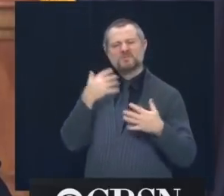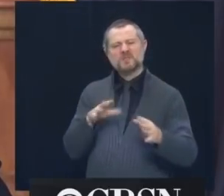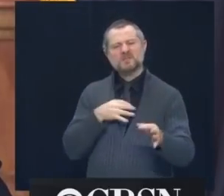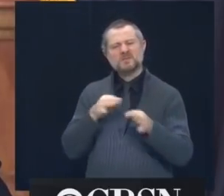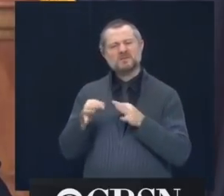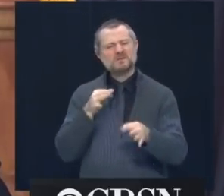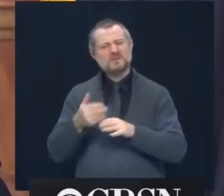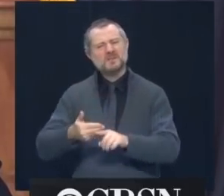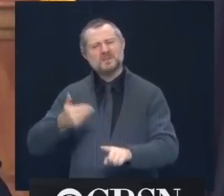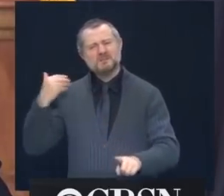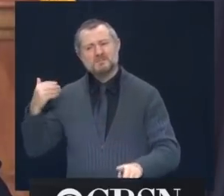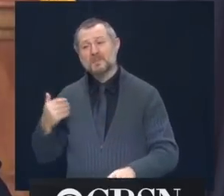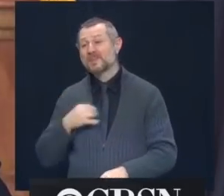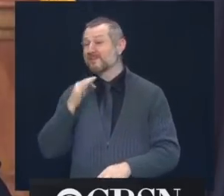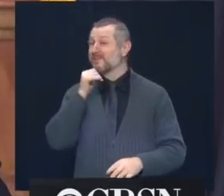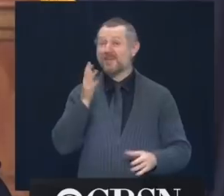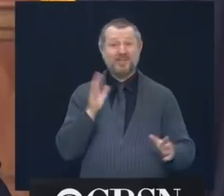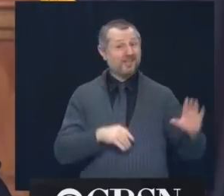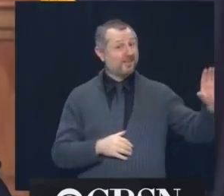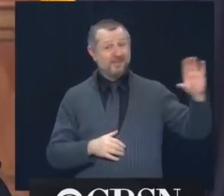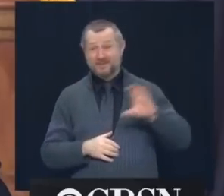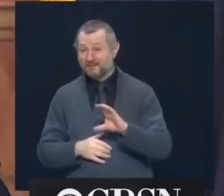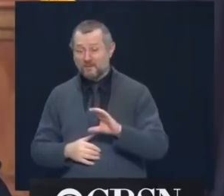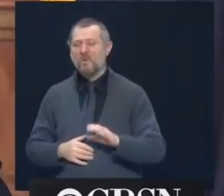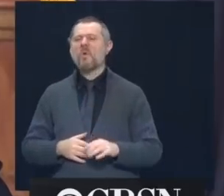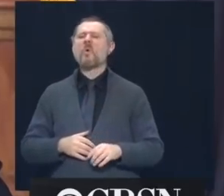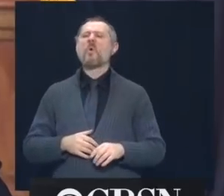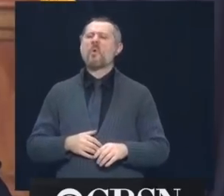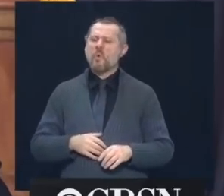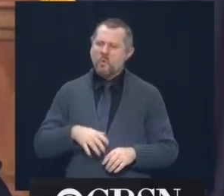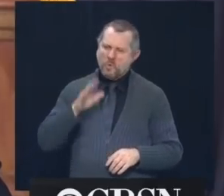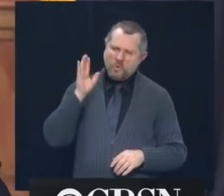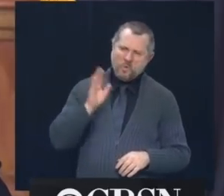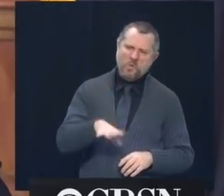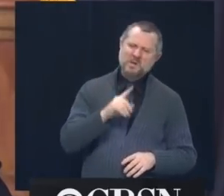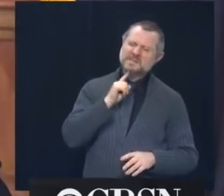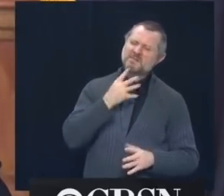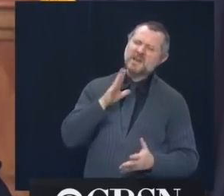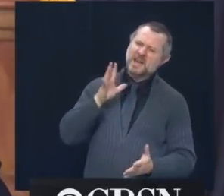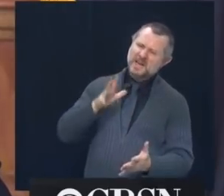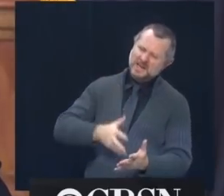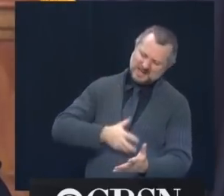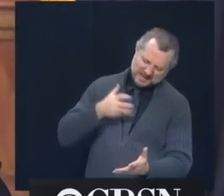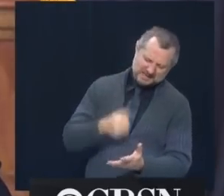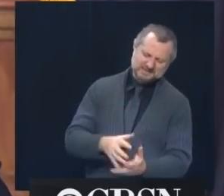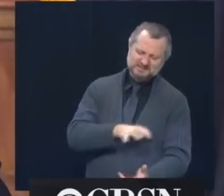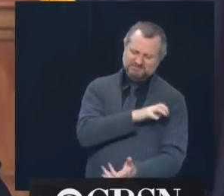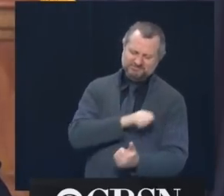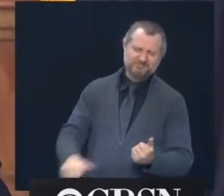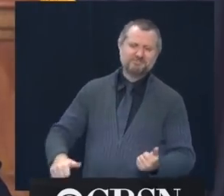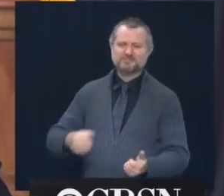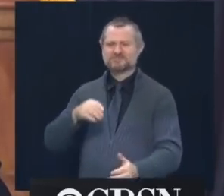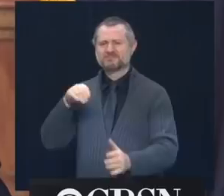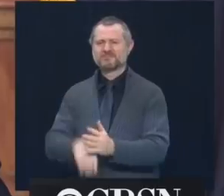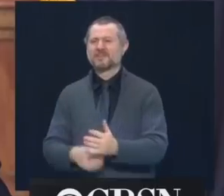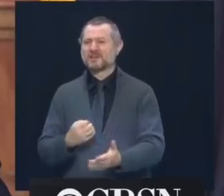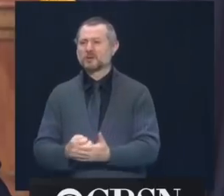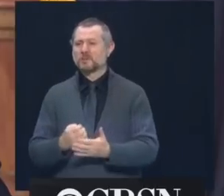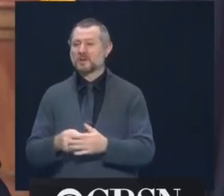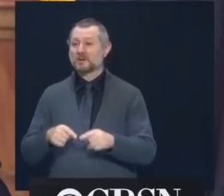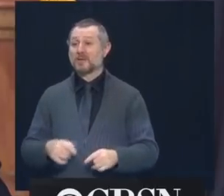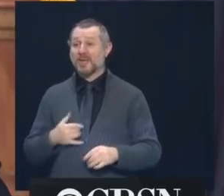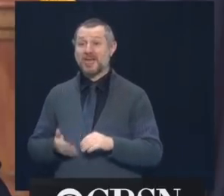be devastating. There is no tax increase that can make up for the lost revenue